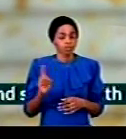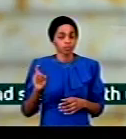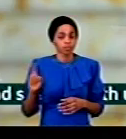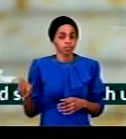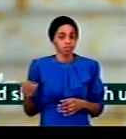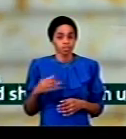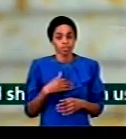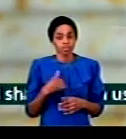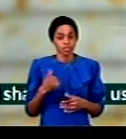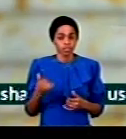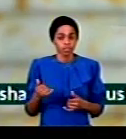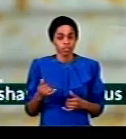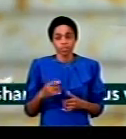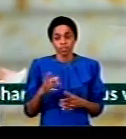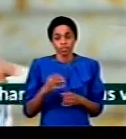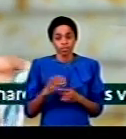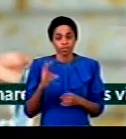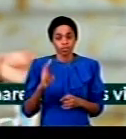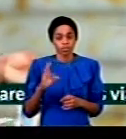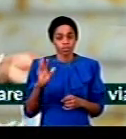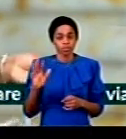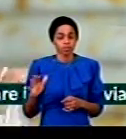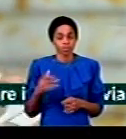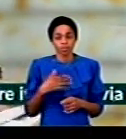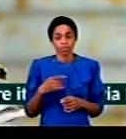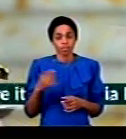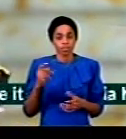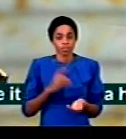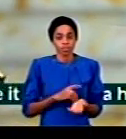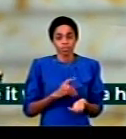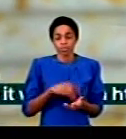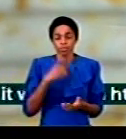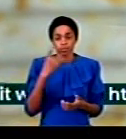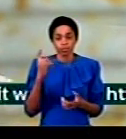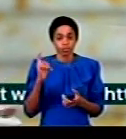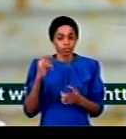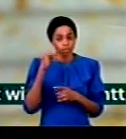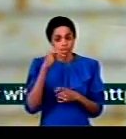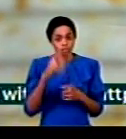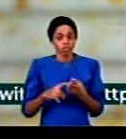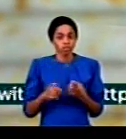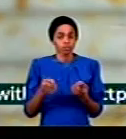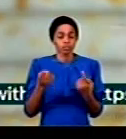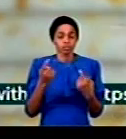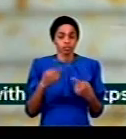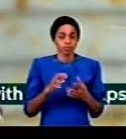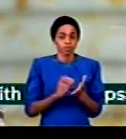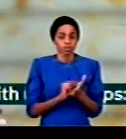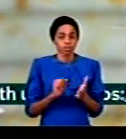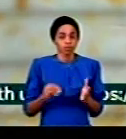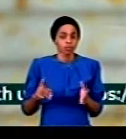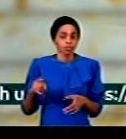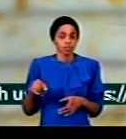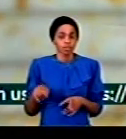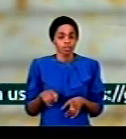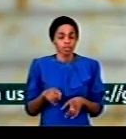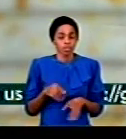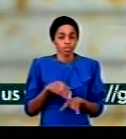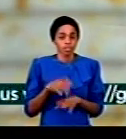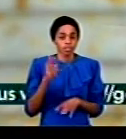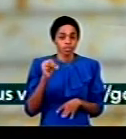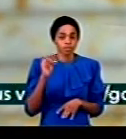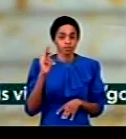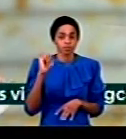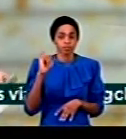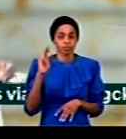during that Mina crusade, I was praying. You know, we trust God, myself and my family. We kept trusting God, believing God. While I was praying,